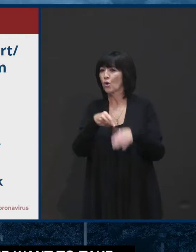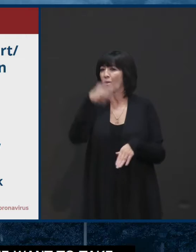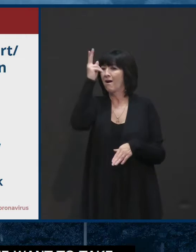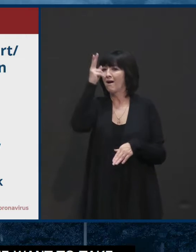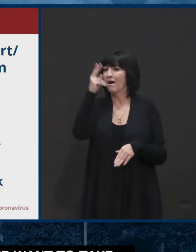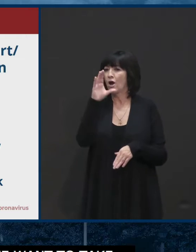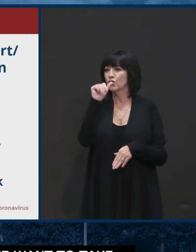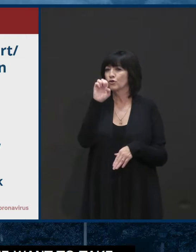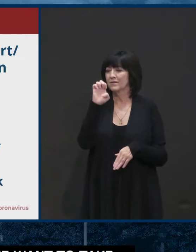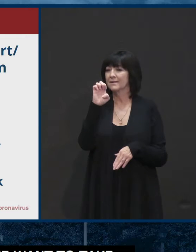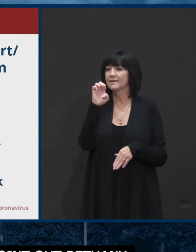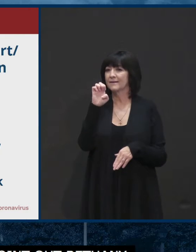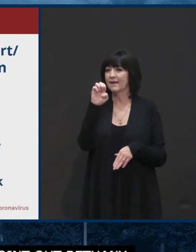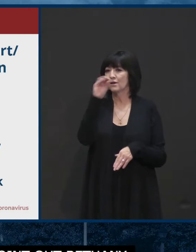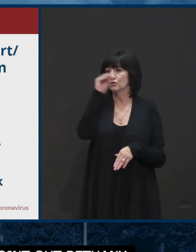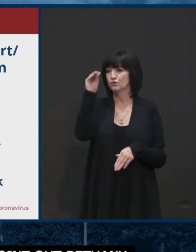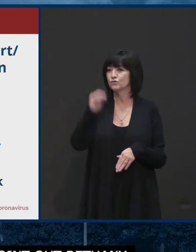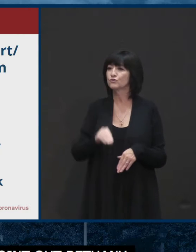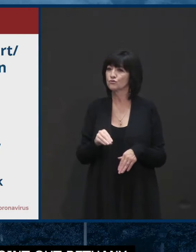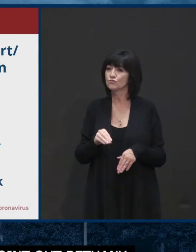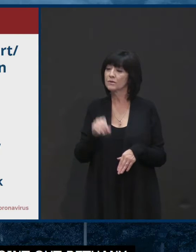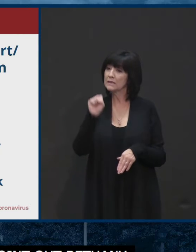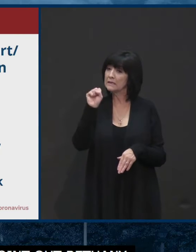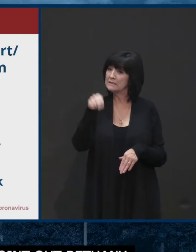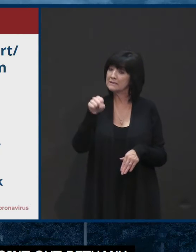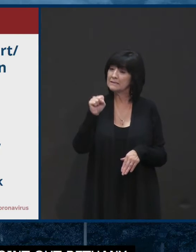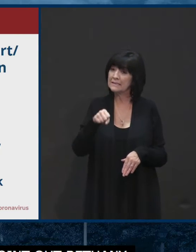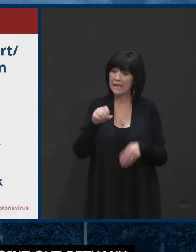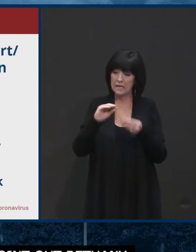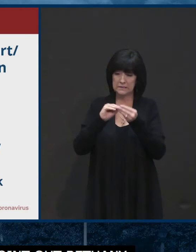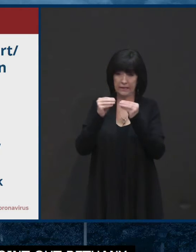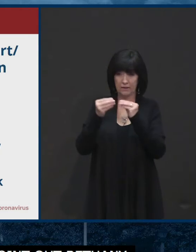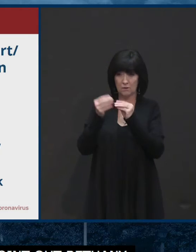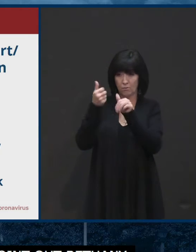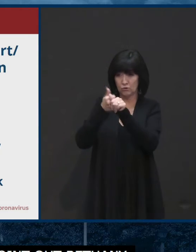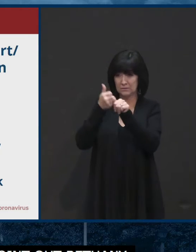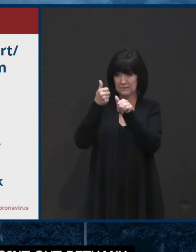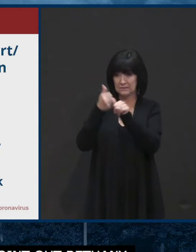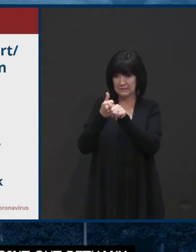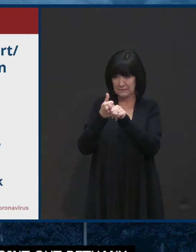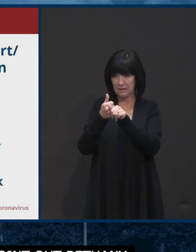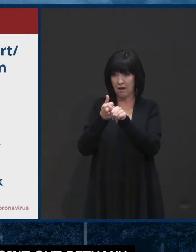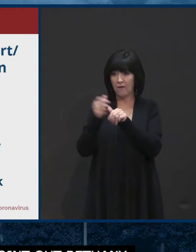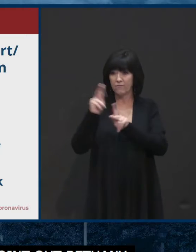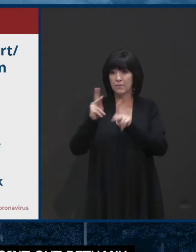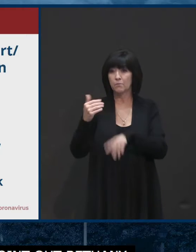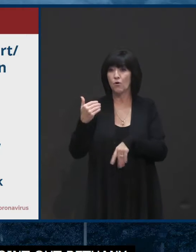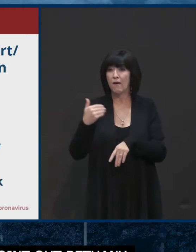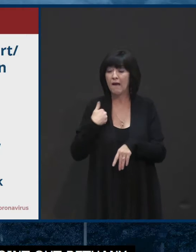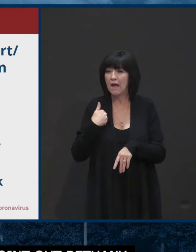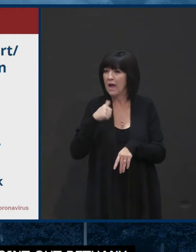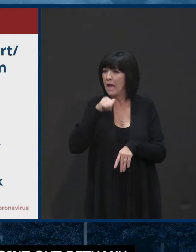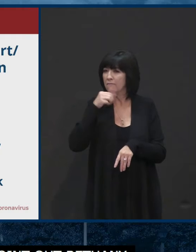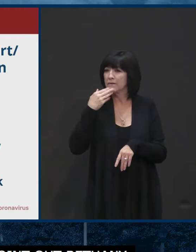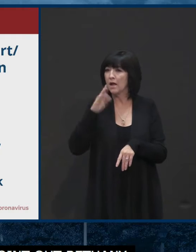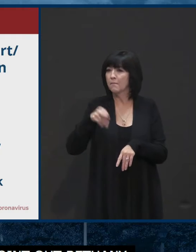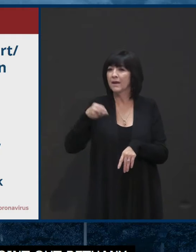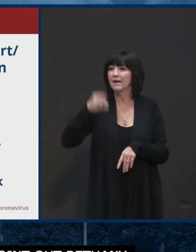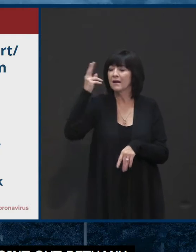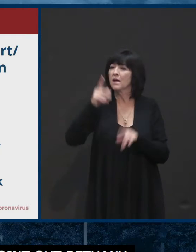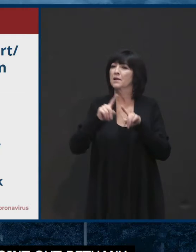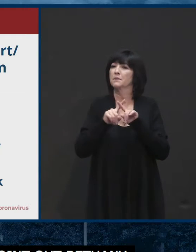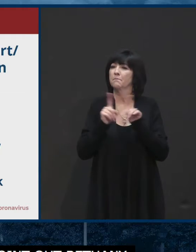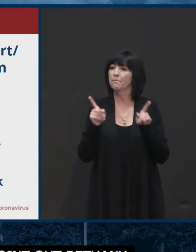and percent positive. So although the numbers of cases aren't that high, just want to make sure people in the Bethany Beach, Fenwick